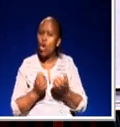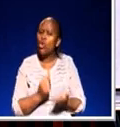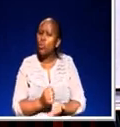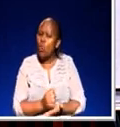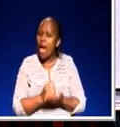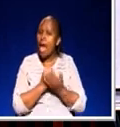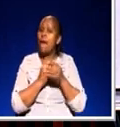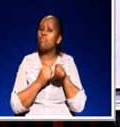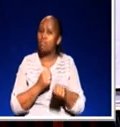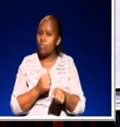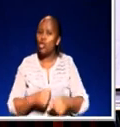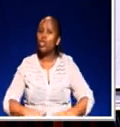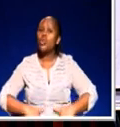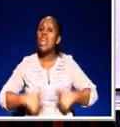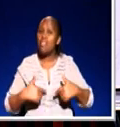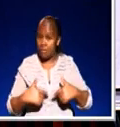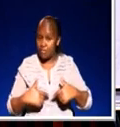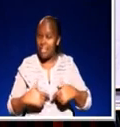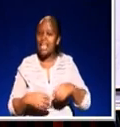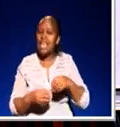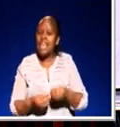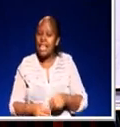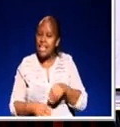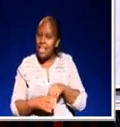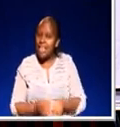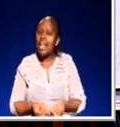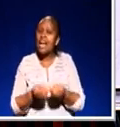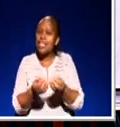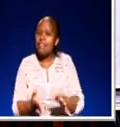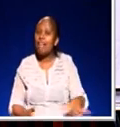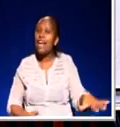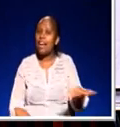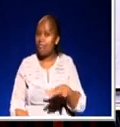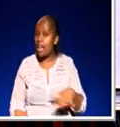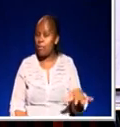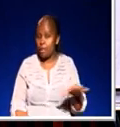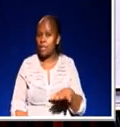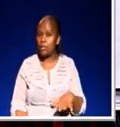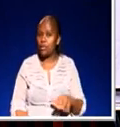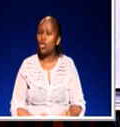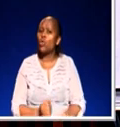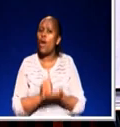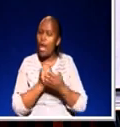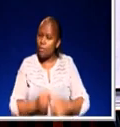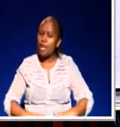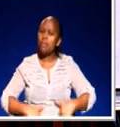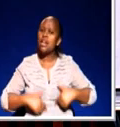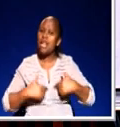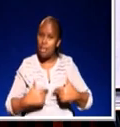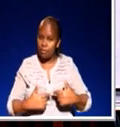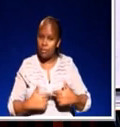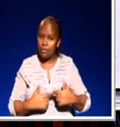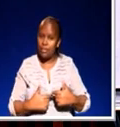them to survive in given environments. To enable them to survive